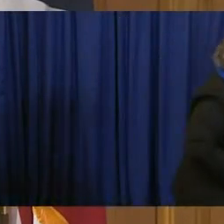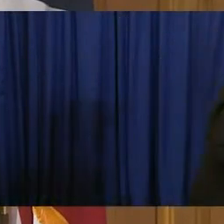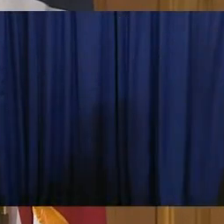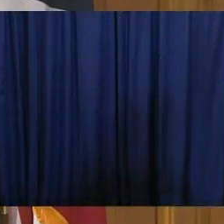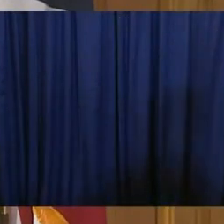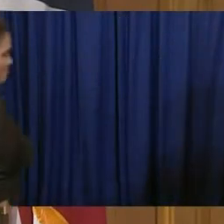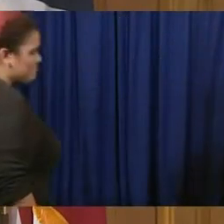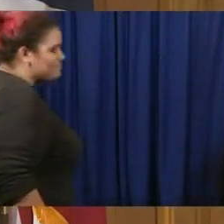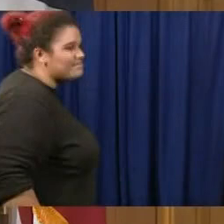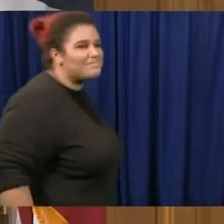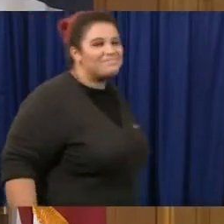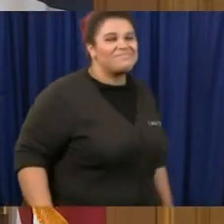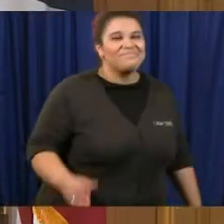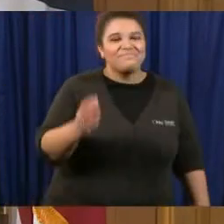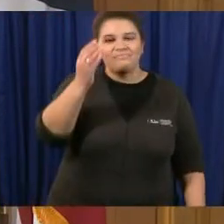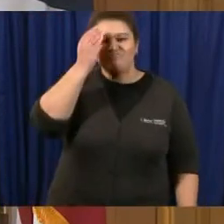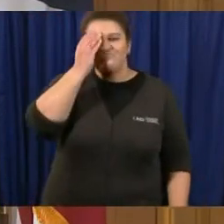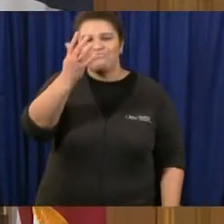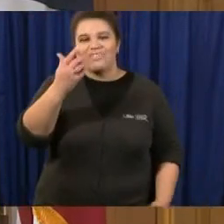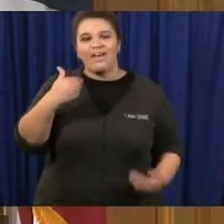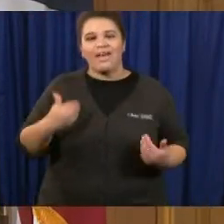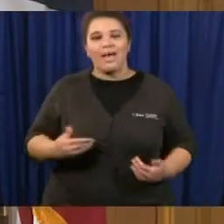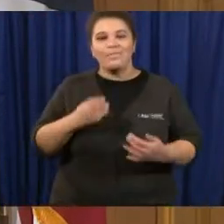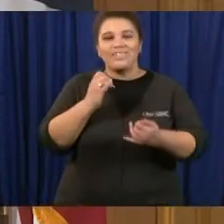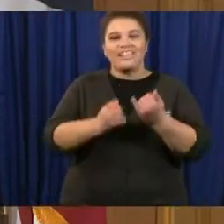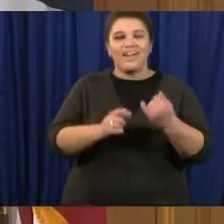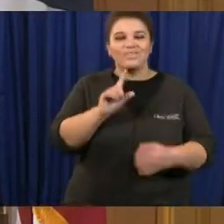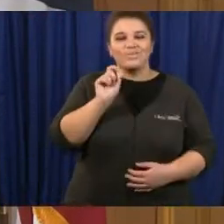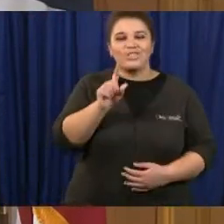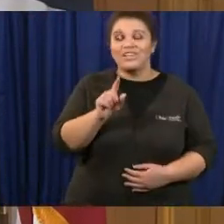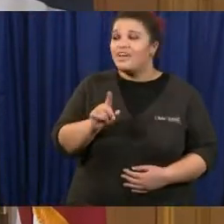question. You're it. Good to see you back.